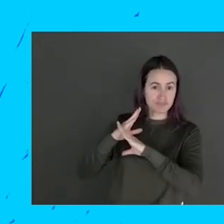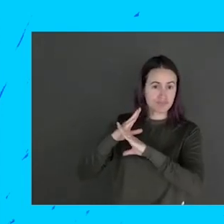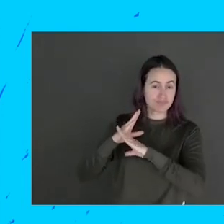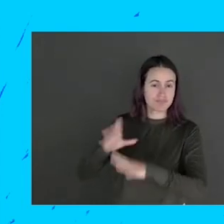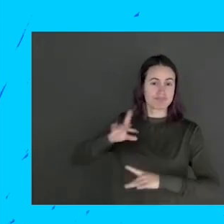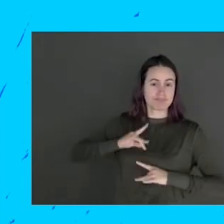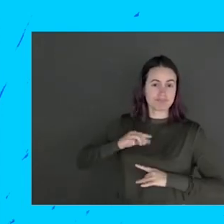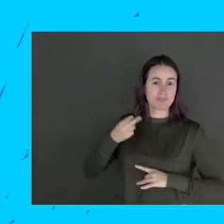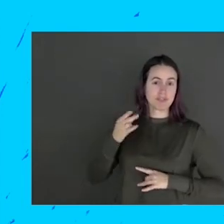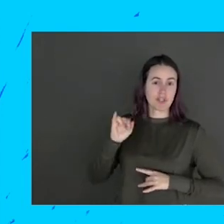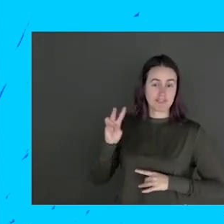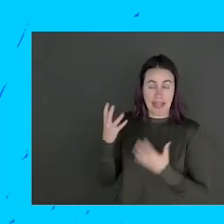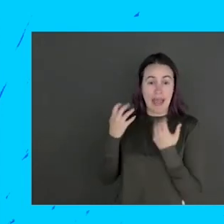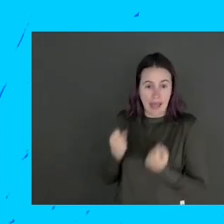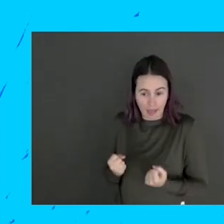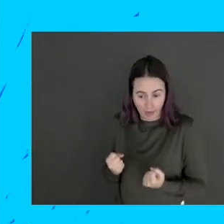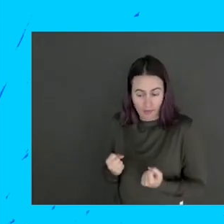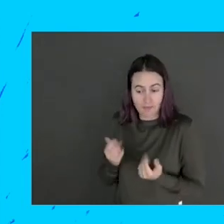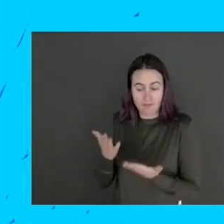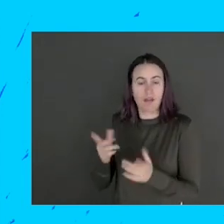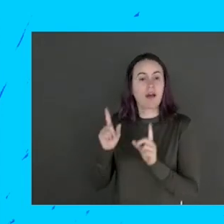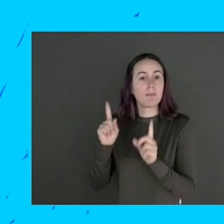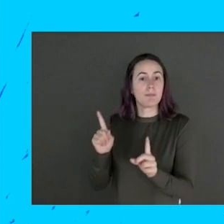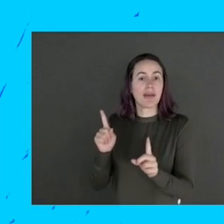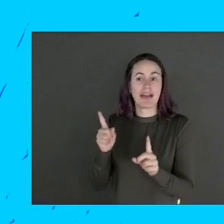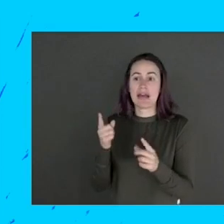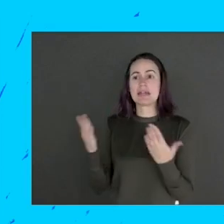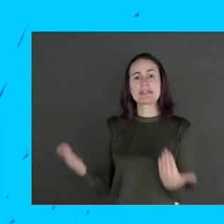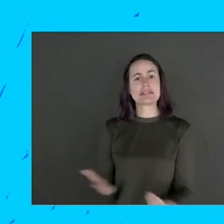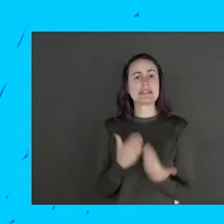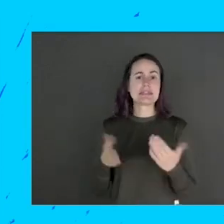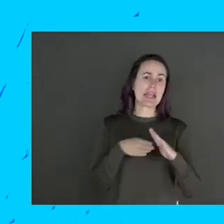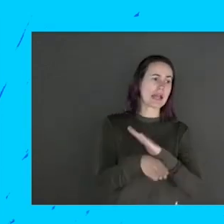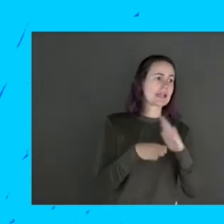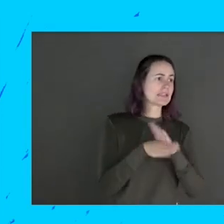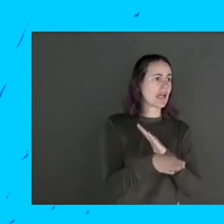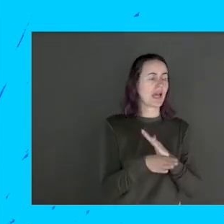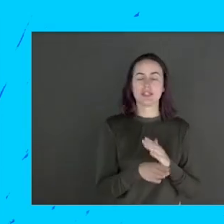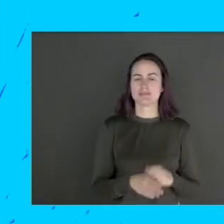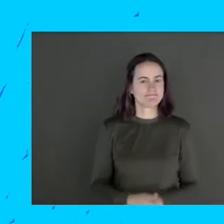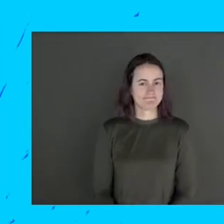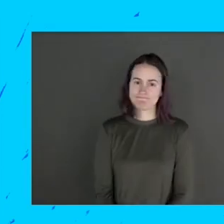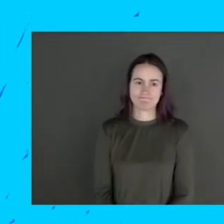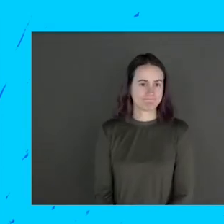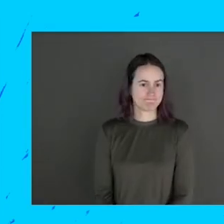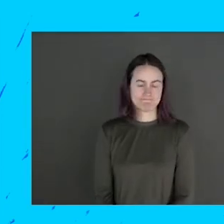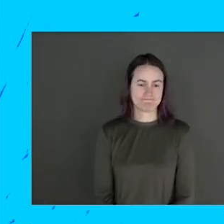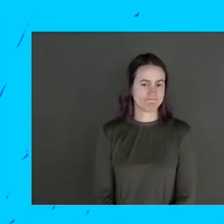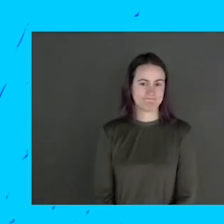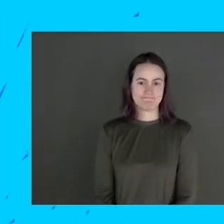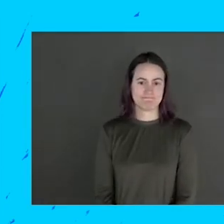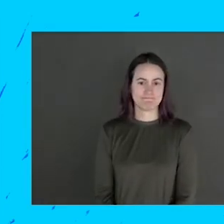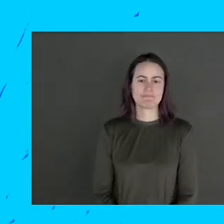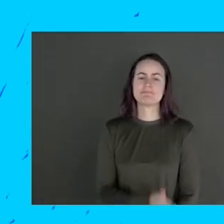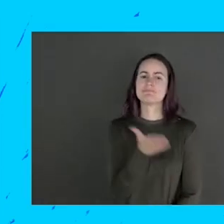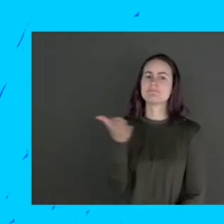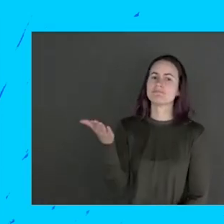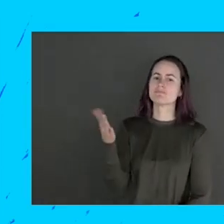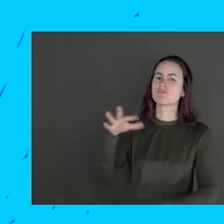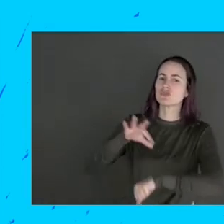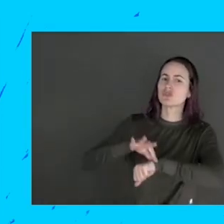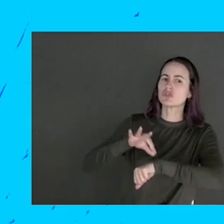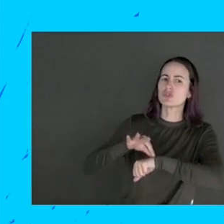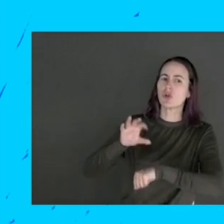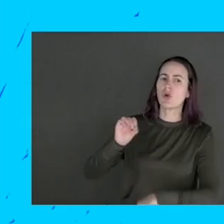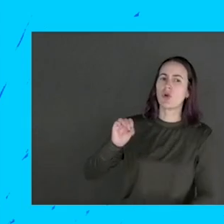because it is available does not mean it is accessible to everyone. To you, Dr. Owen, how do we ensure the